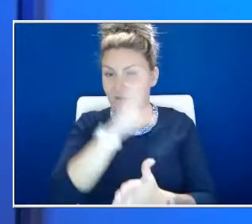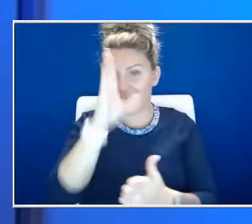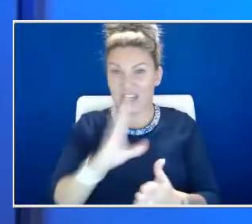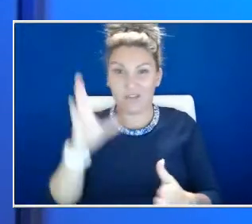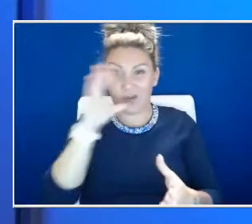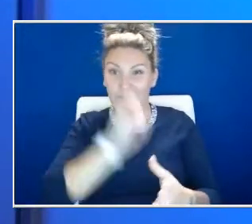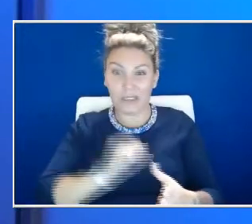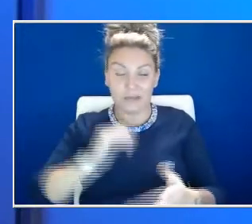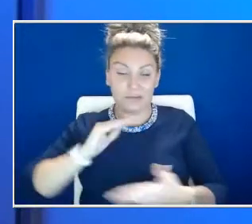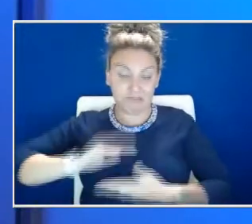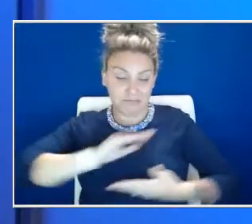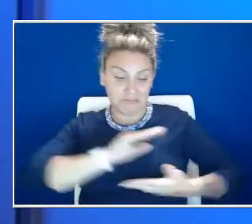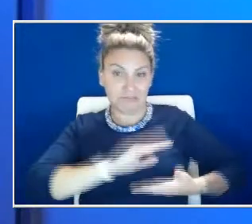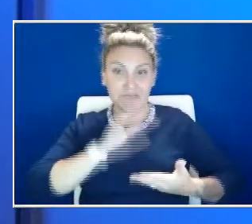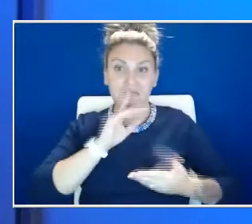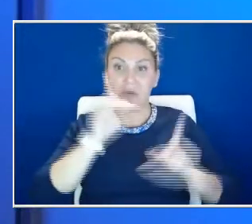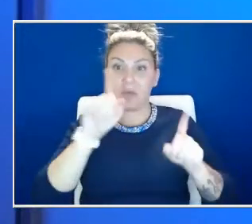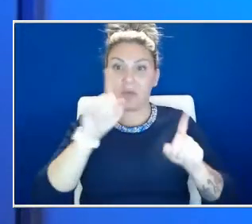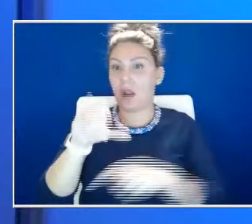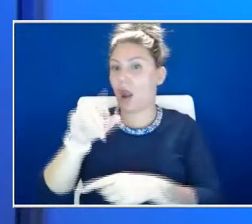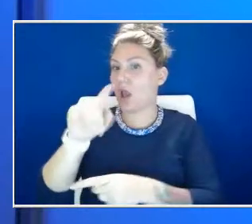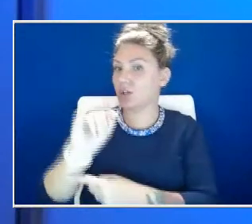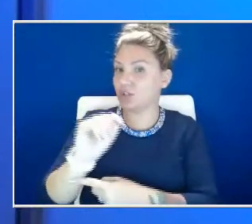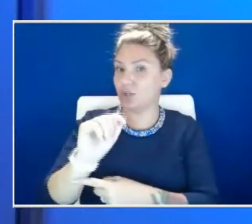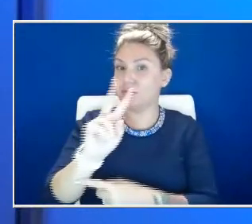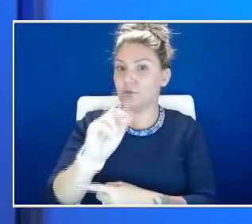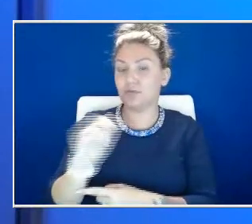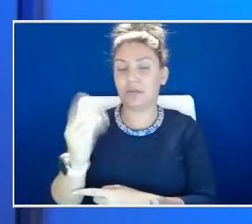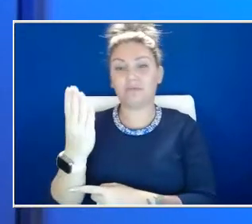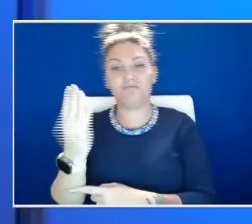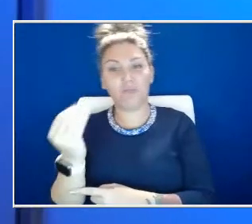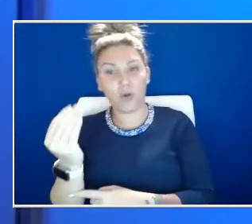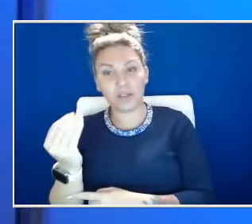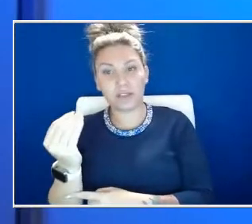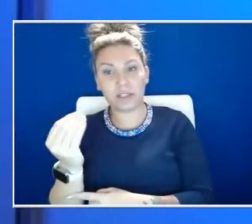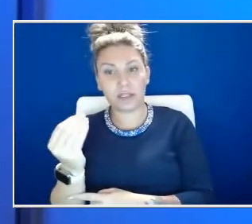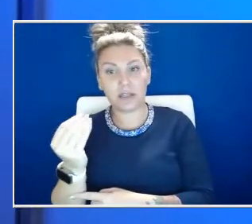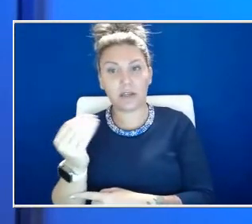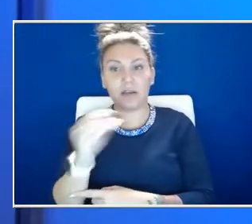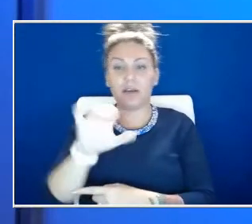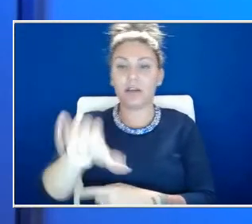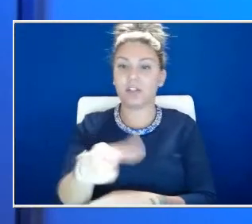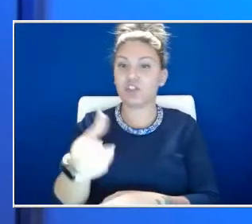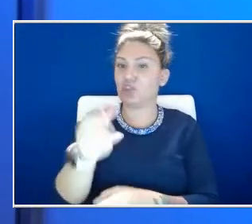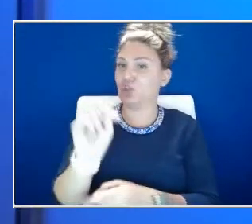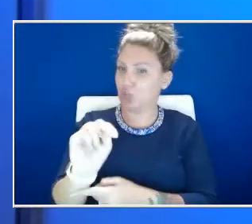I'd gone in October 2014, January